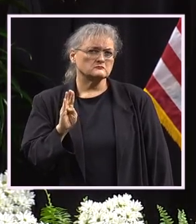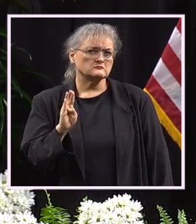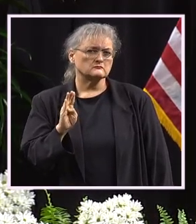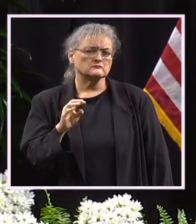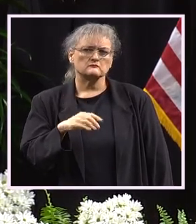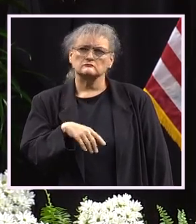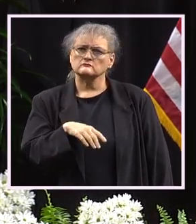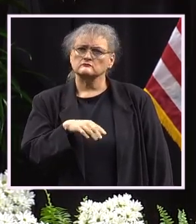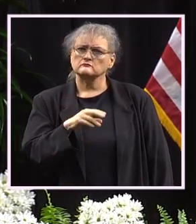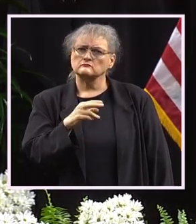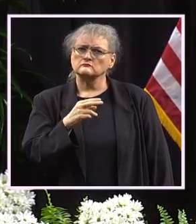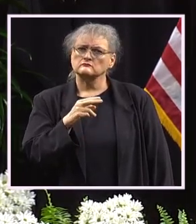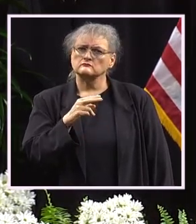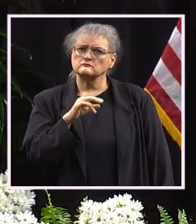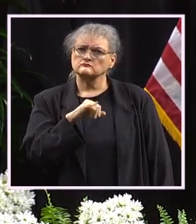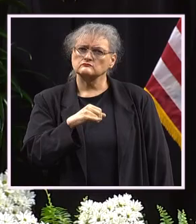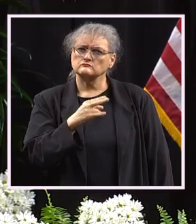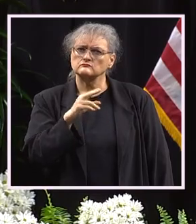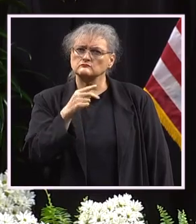Hugo S. Lozano.